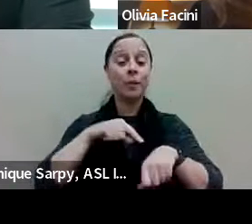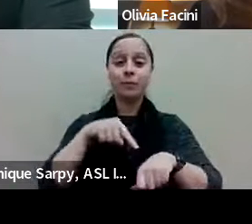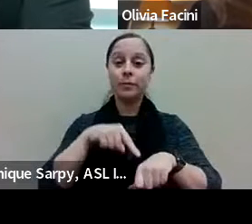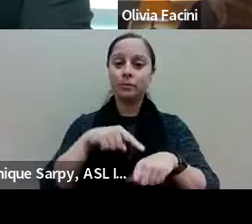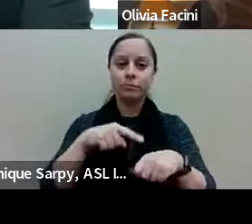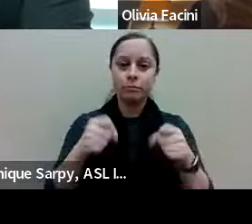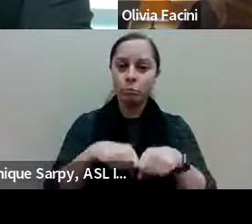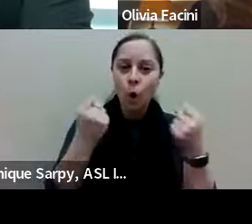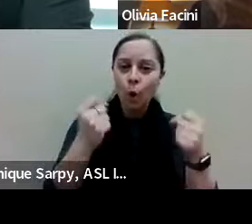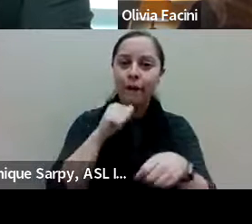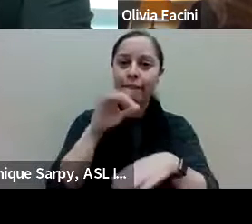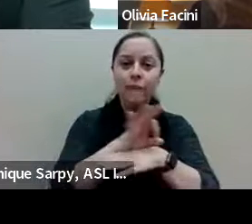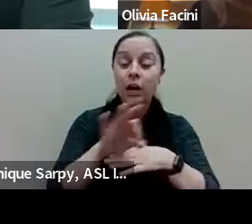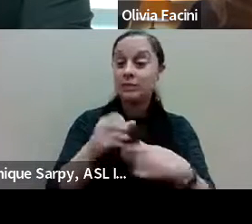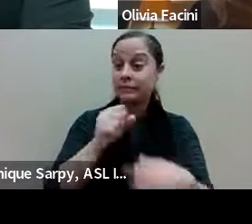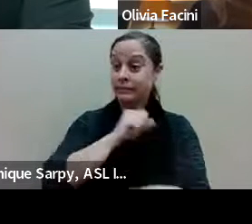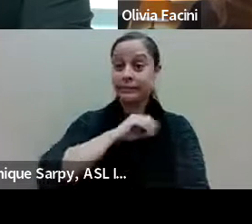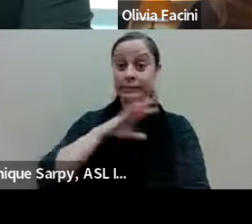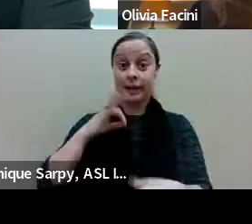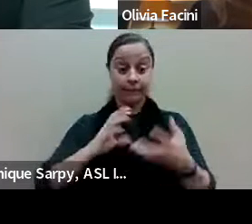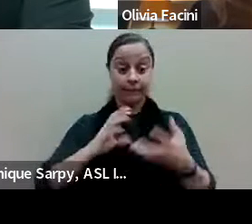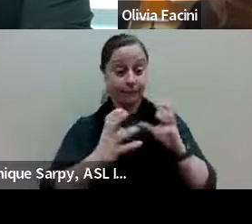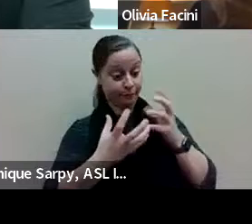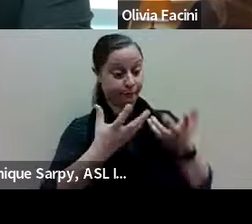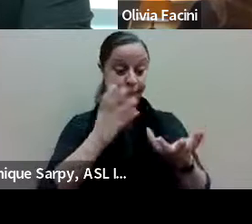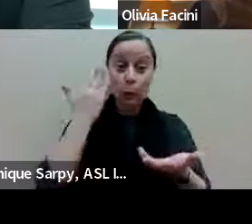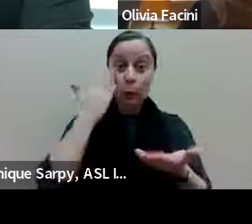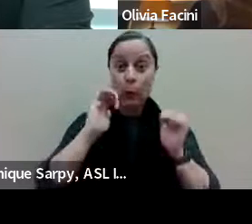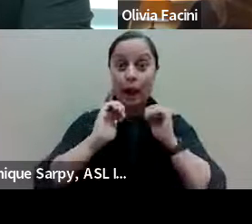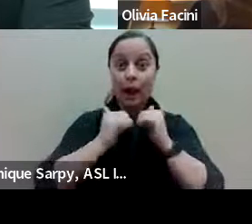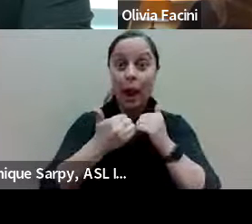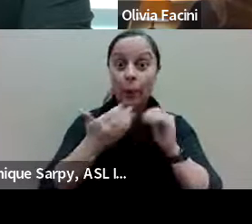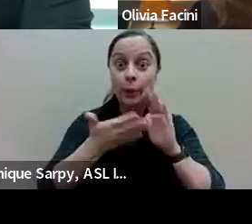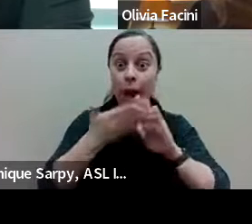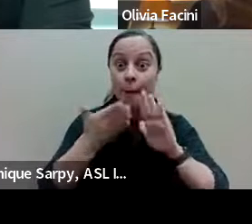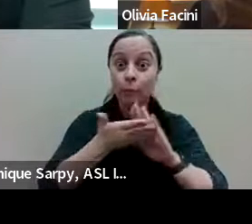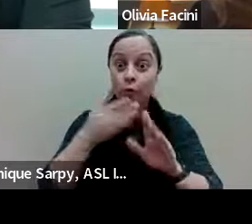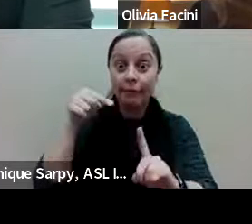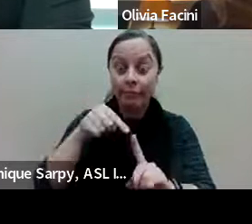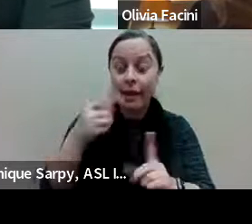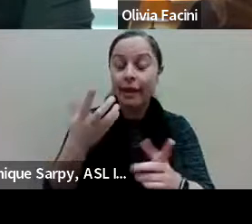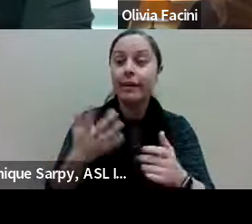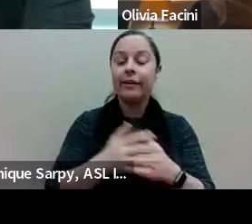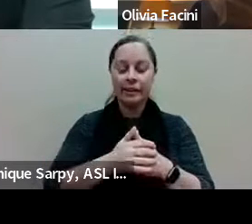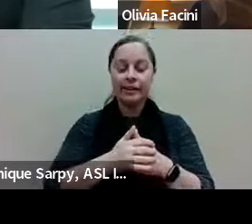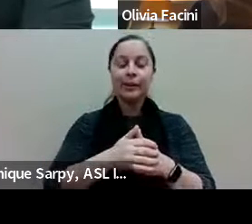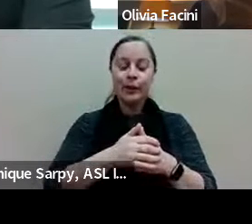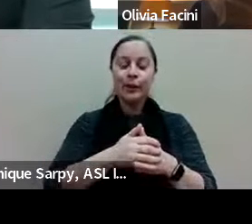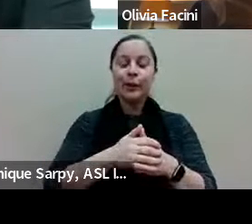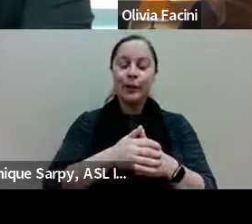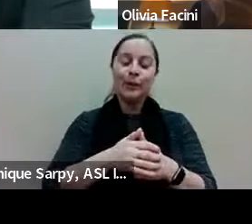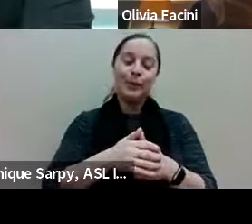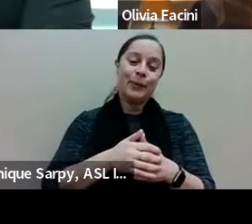maybe the staff wouldn't even know how they operate. So that, and